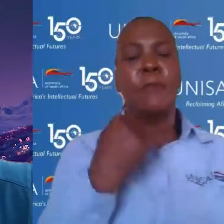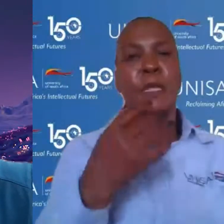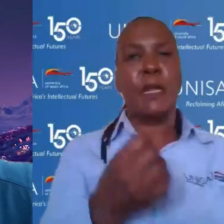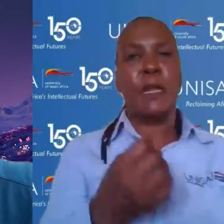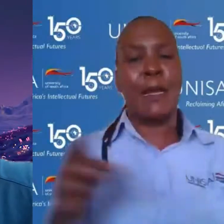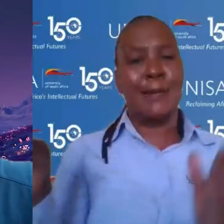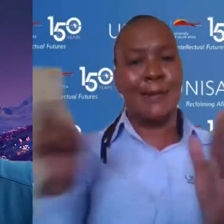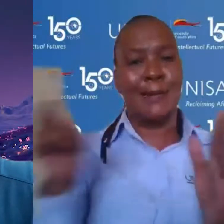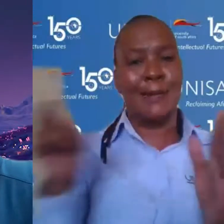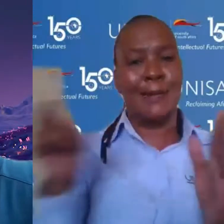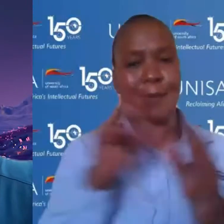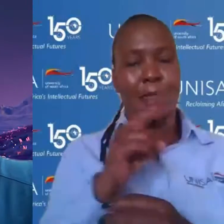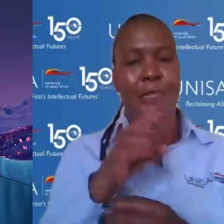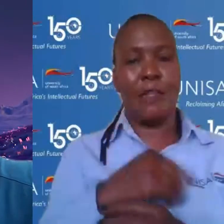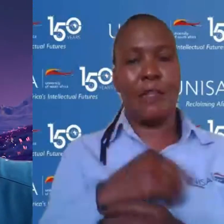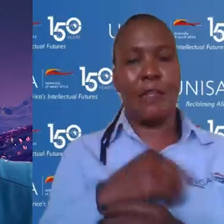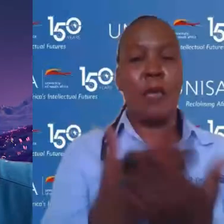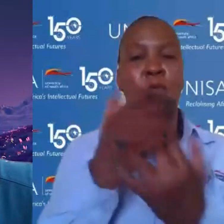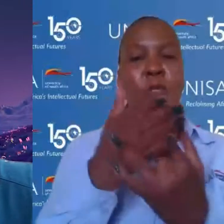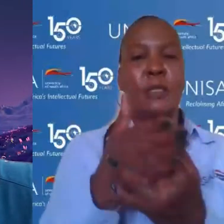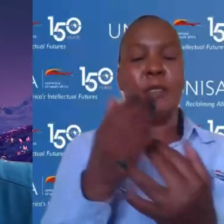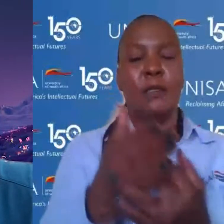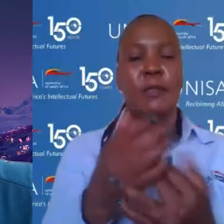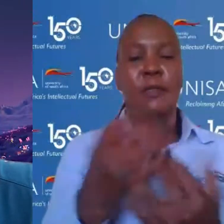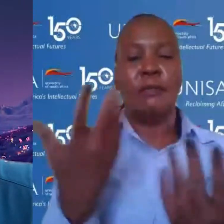the campus without a student card today?